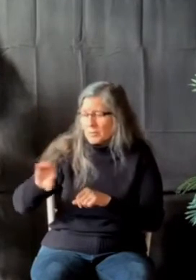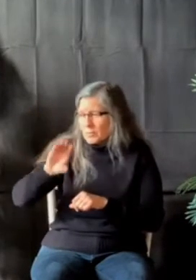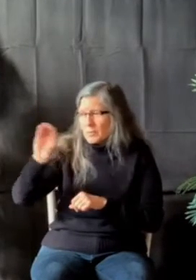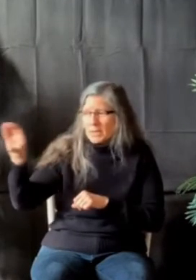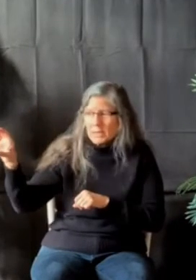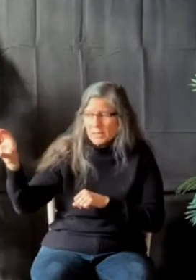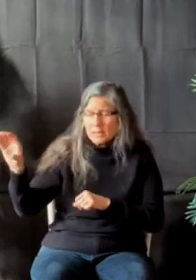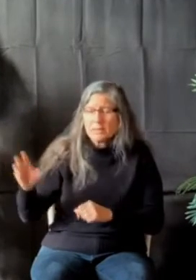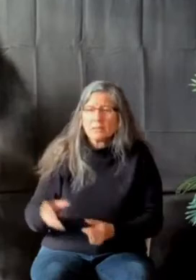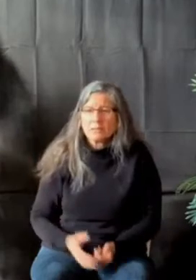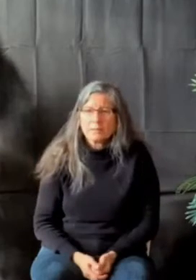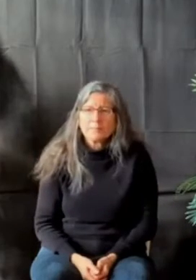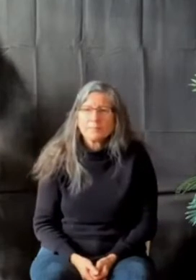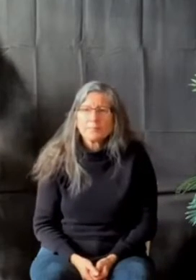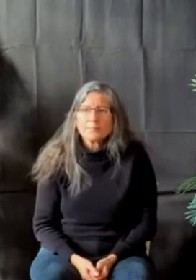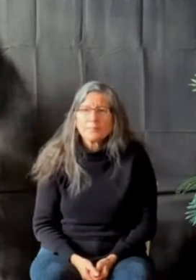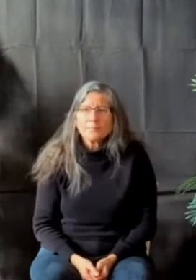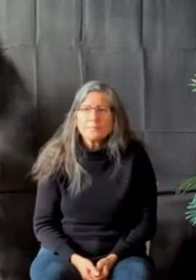Calvary.